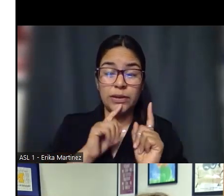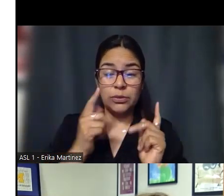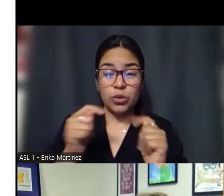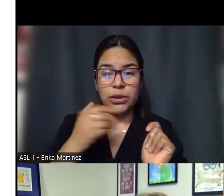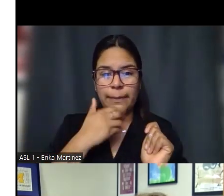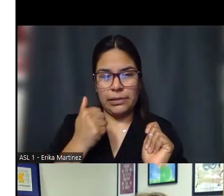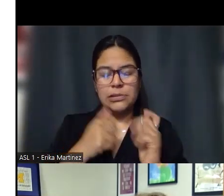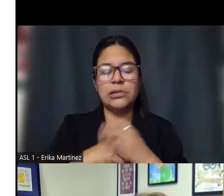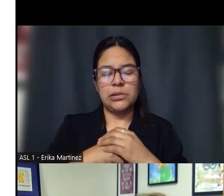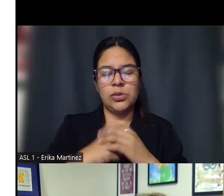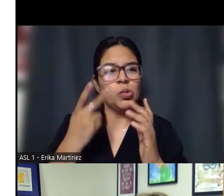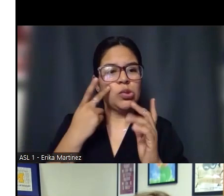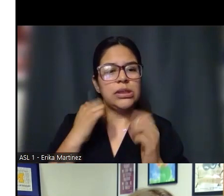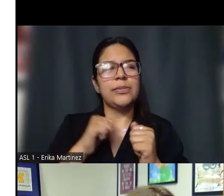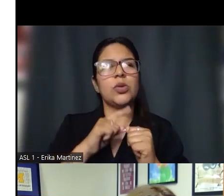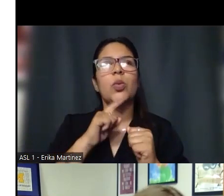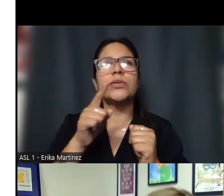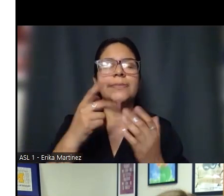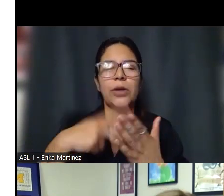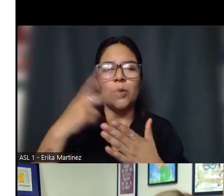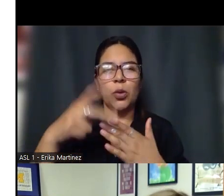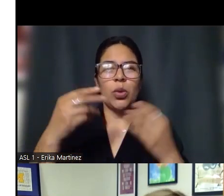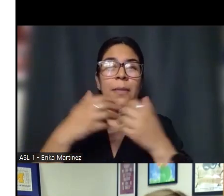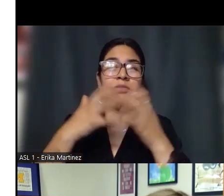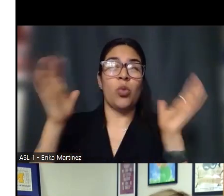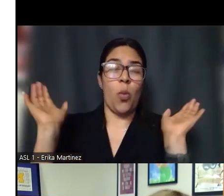So the programs as a whole,